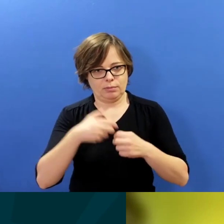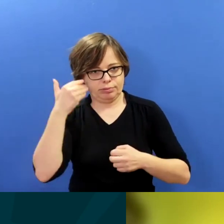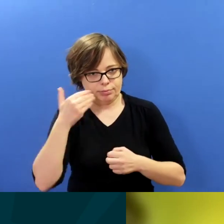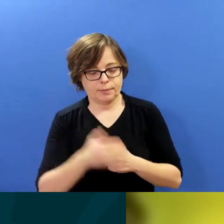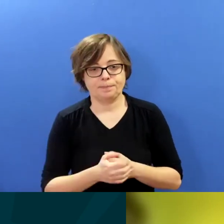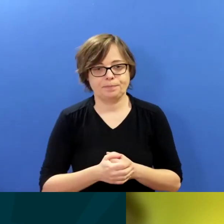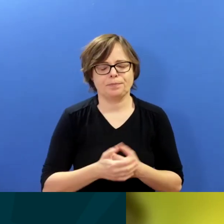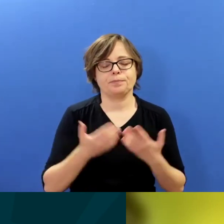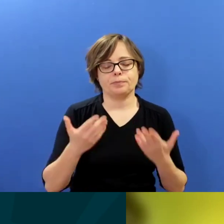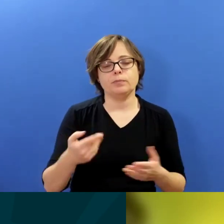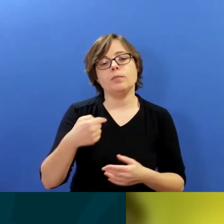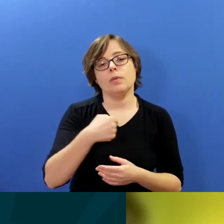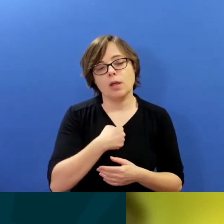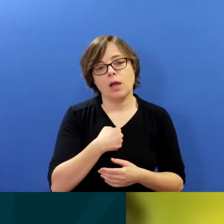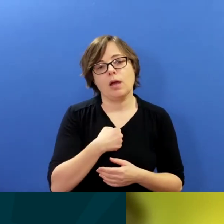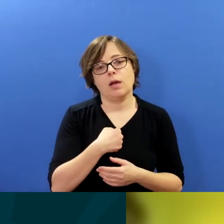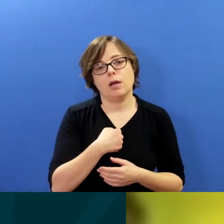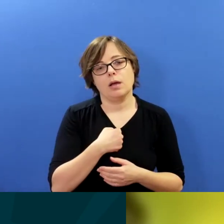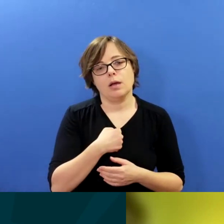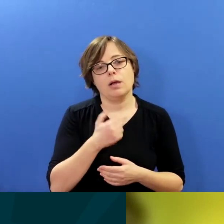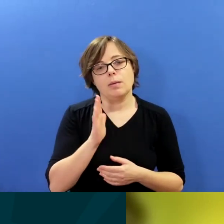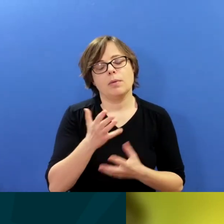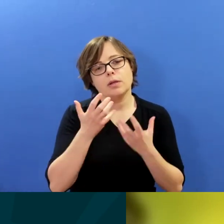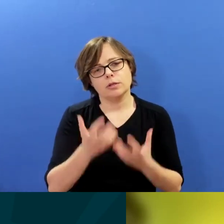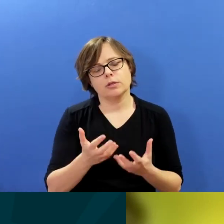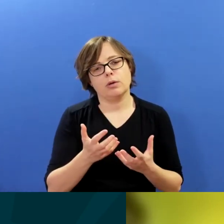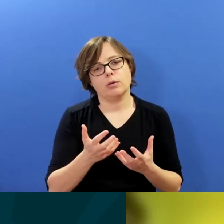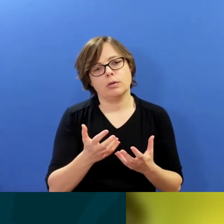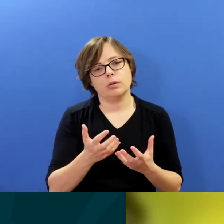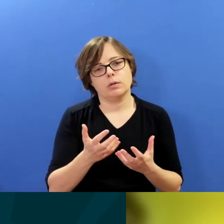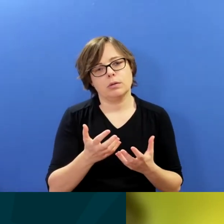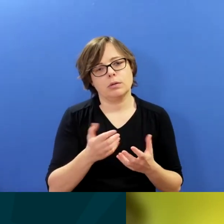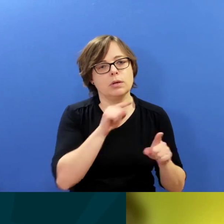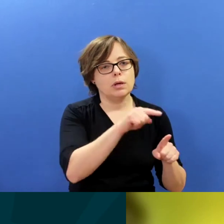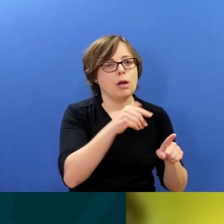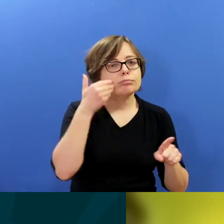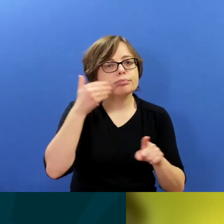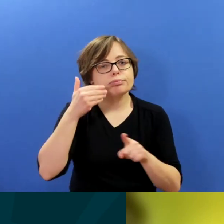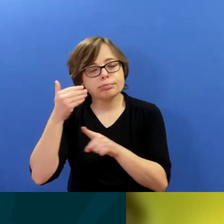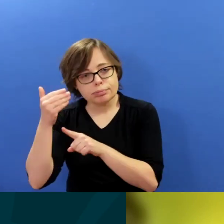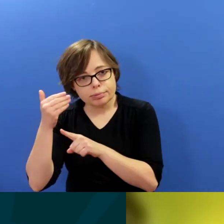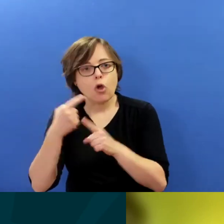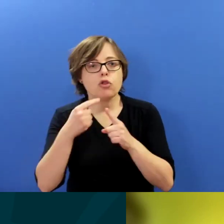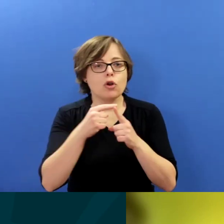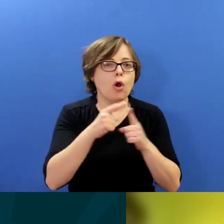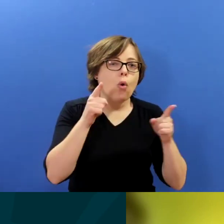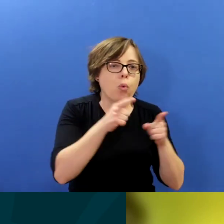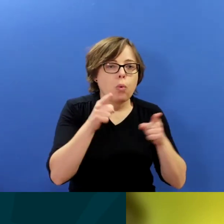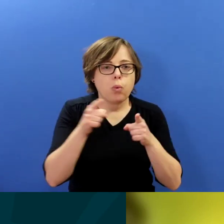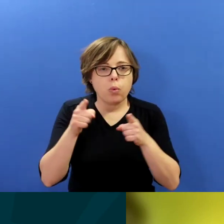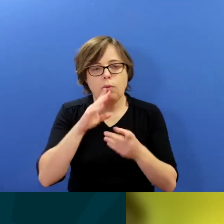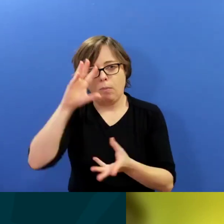great content. And as usual, I would like to comment and sum